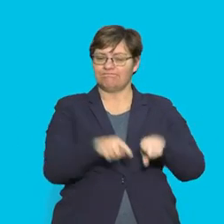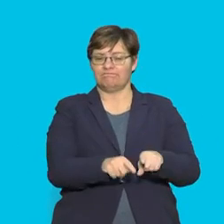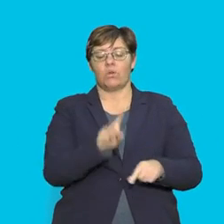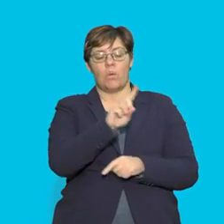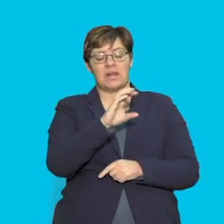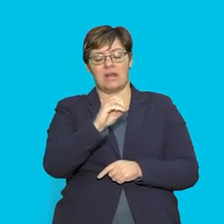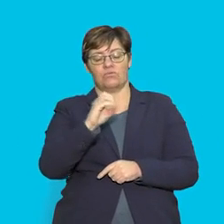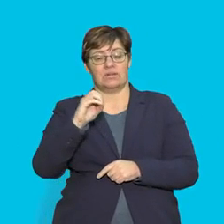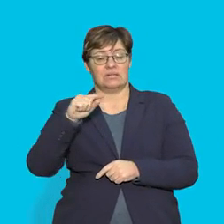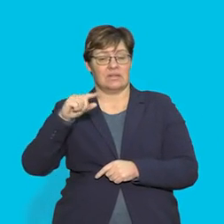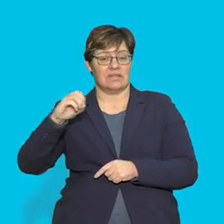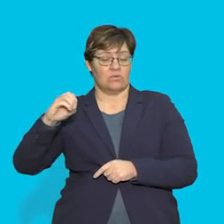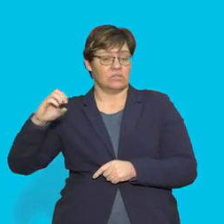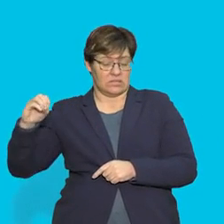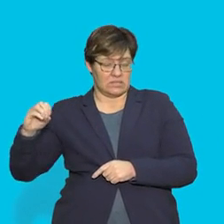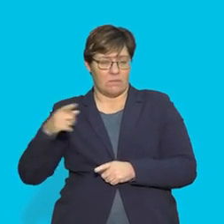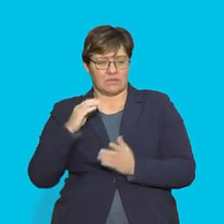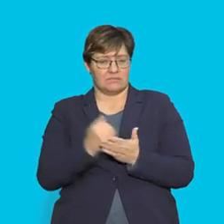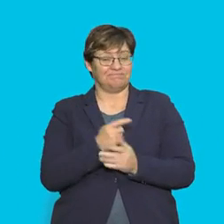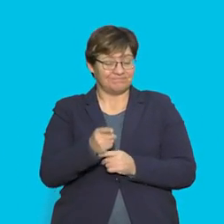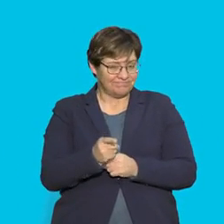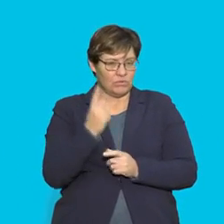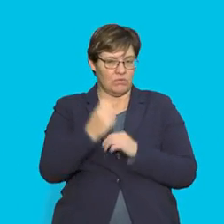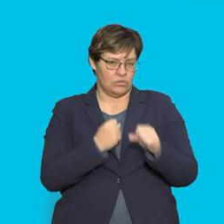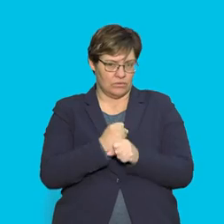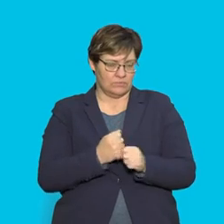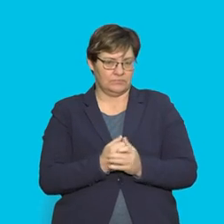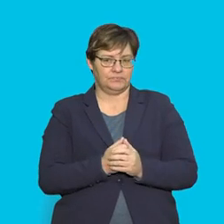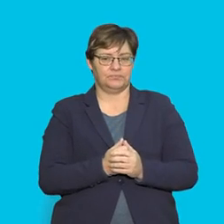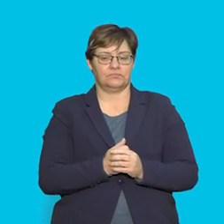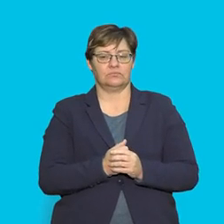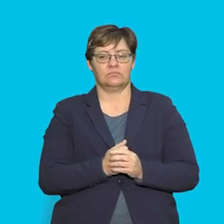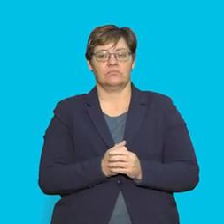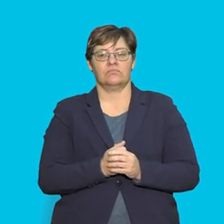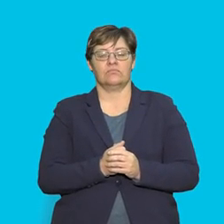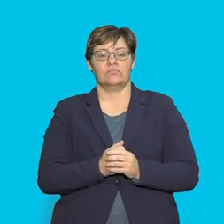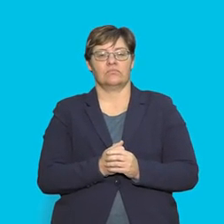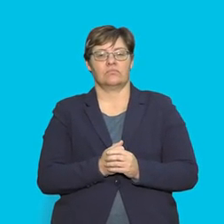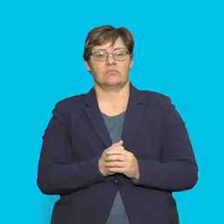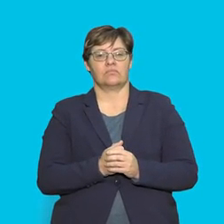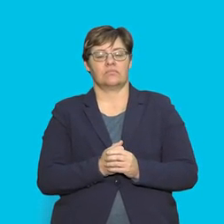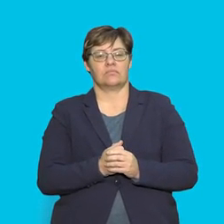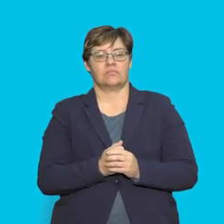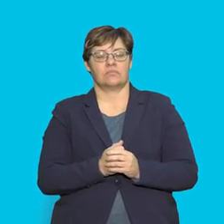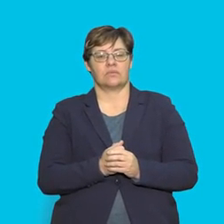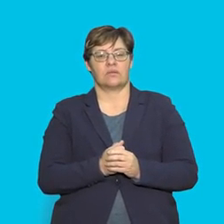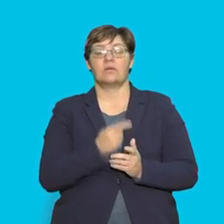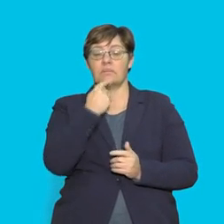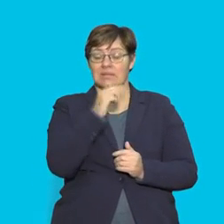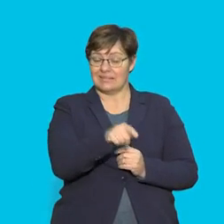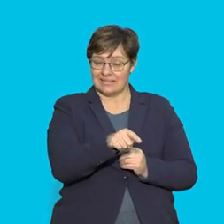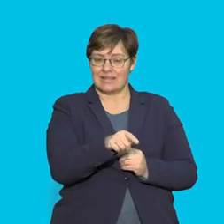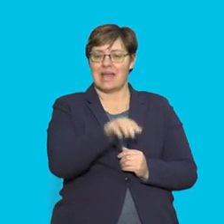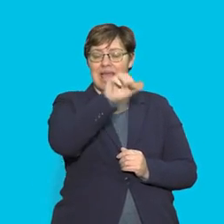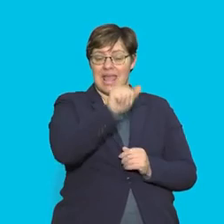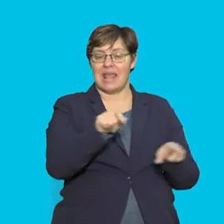say, concurrently, there's 100,000 that is being saved for that particular 1 year. So as a result, this